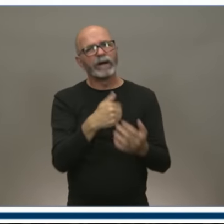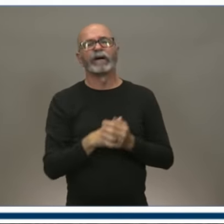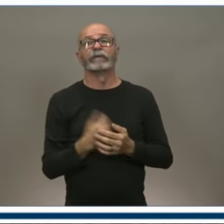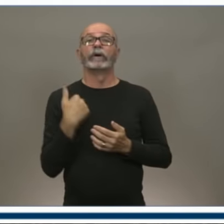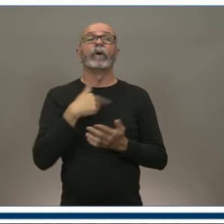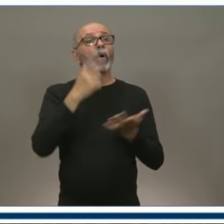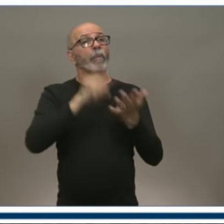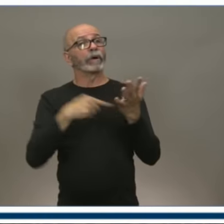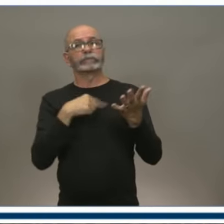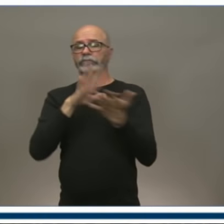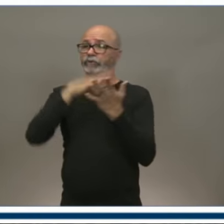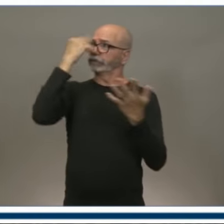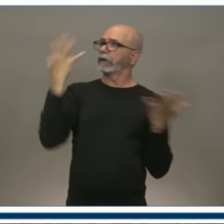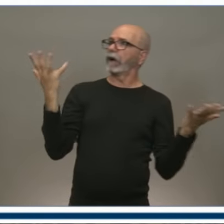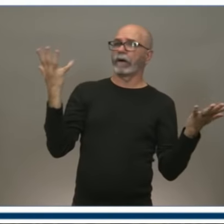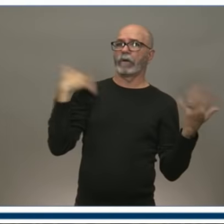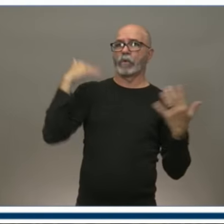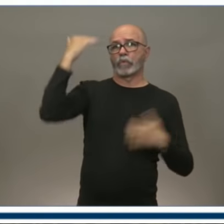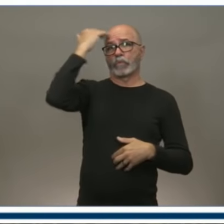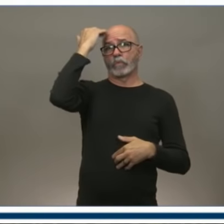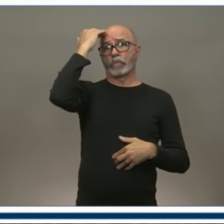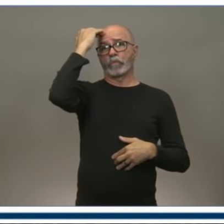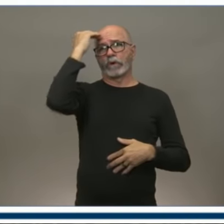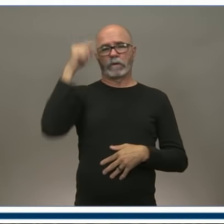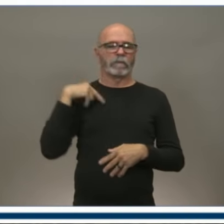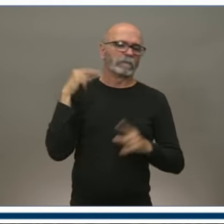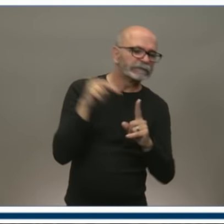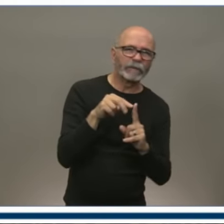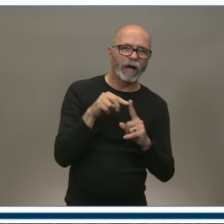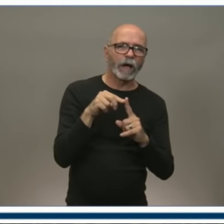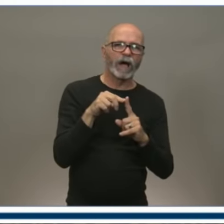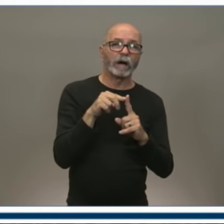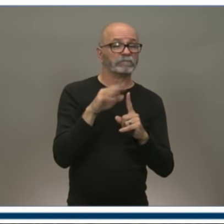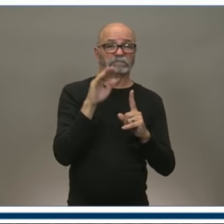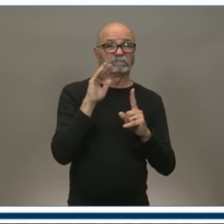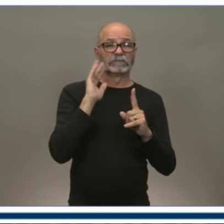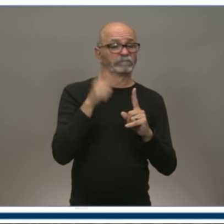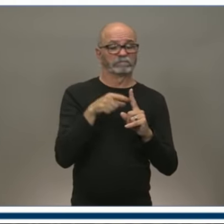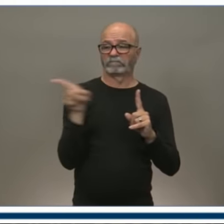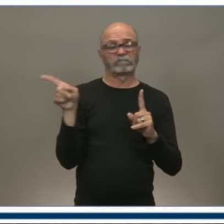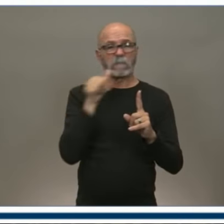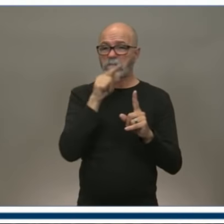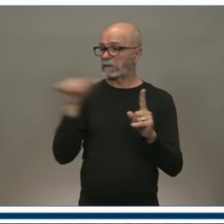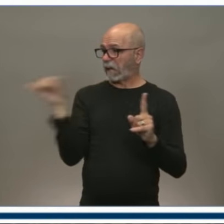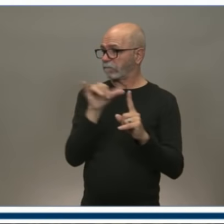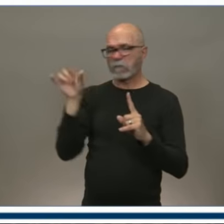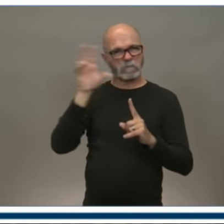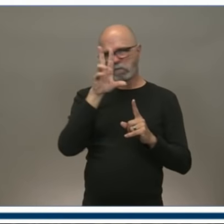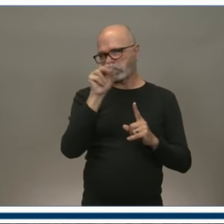about the early information, that it's not. But again,